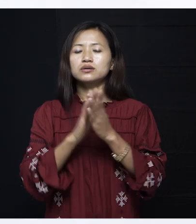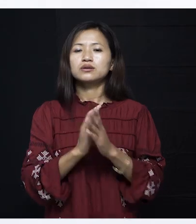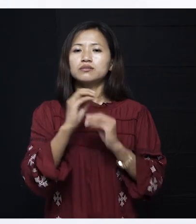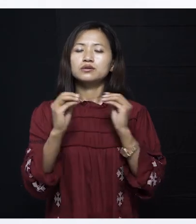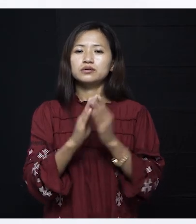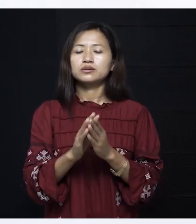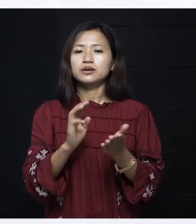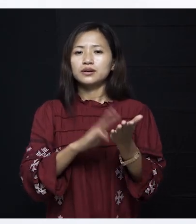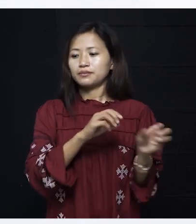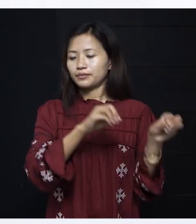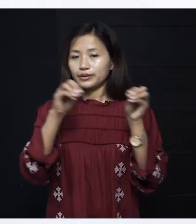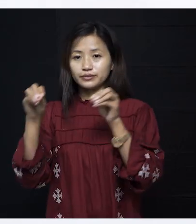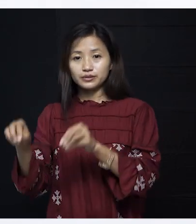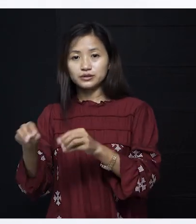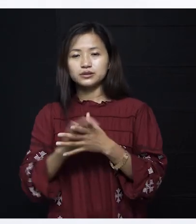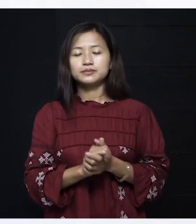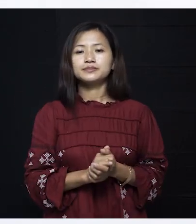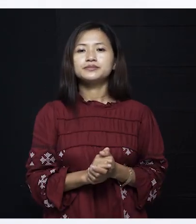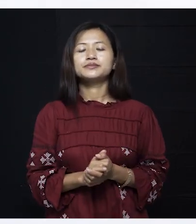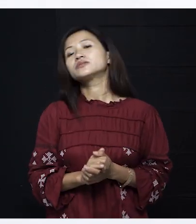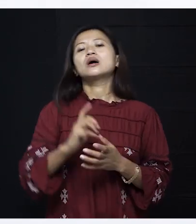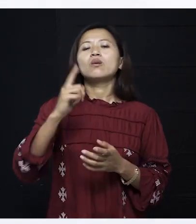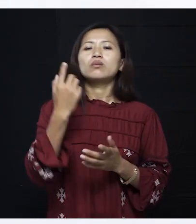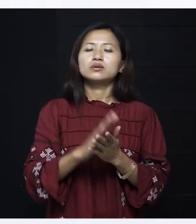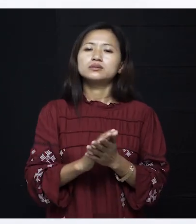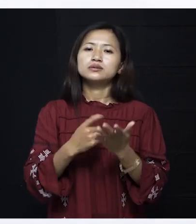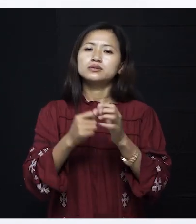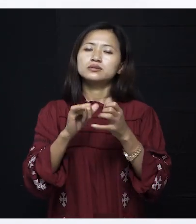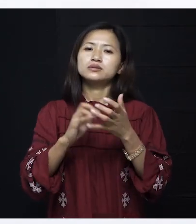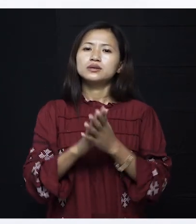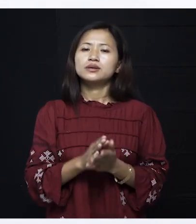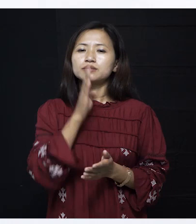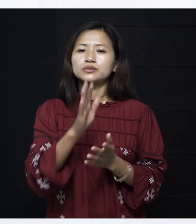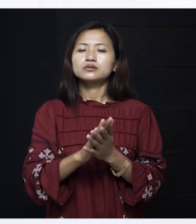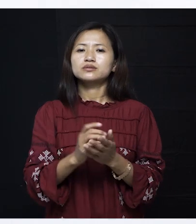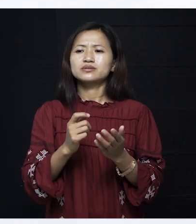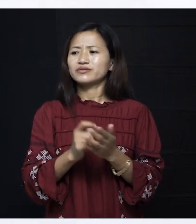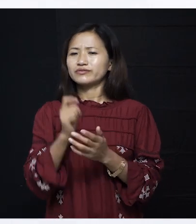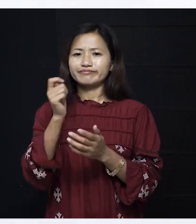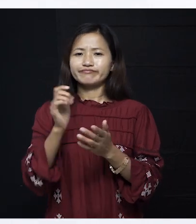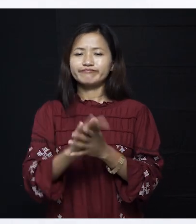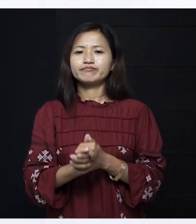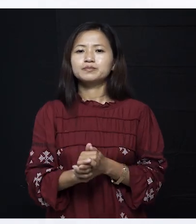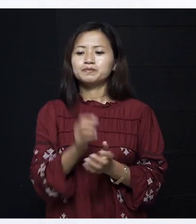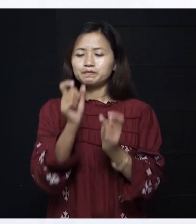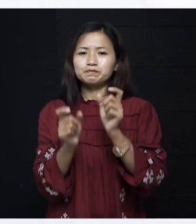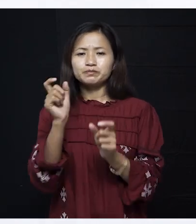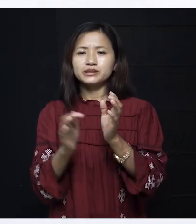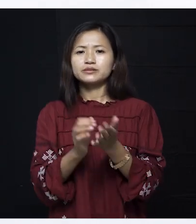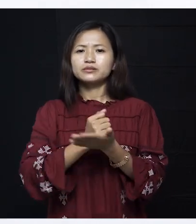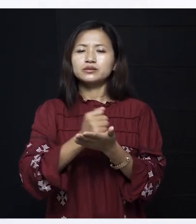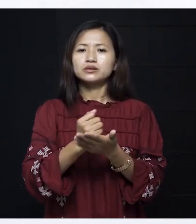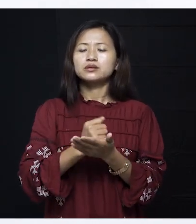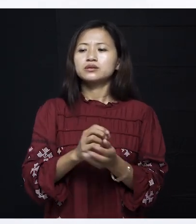this migration, okay, this will be one reason will be because of employment. Okay, that is people, they will try